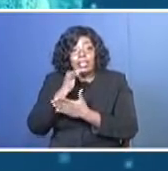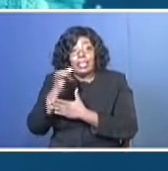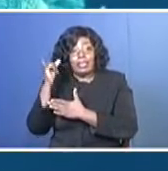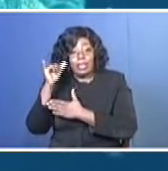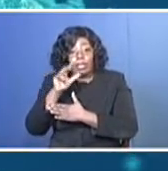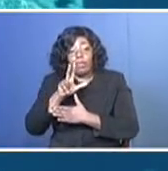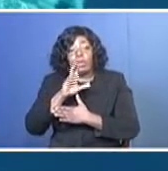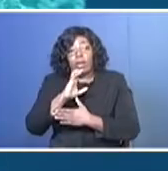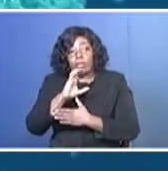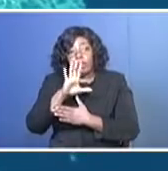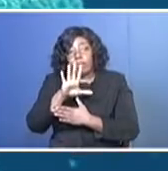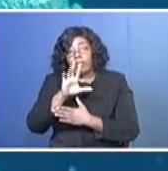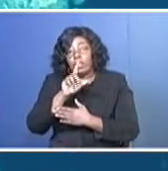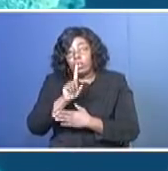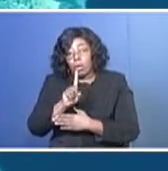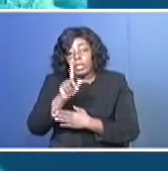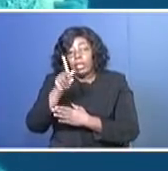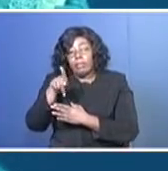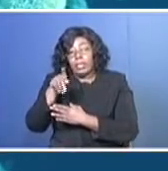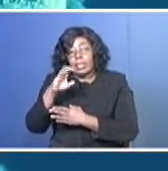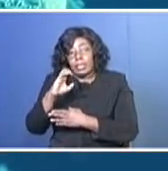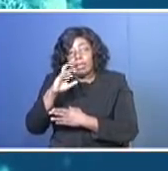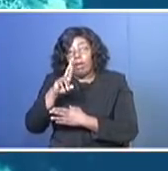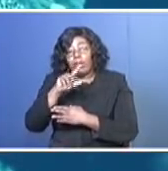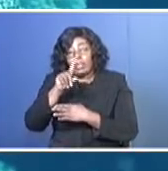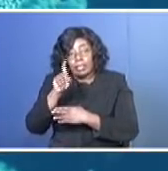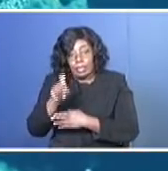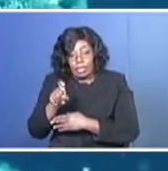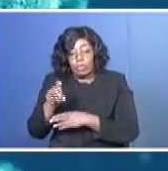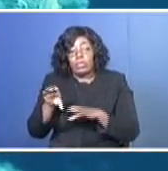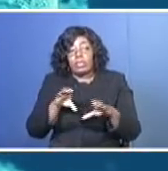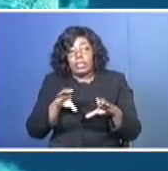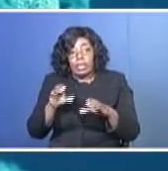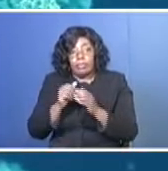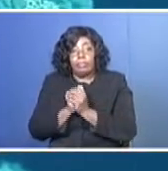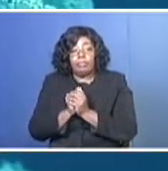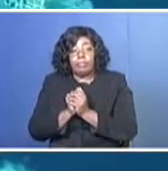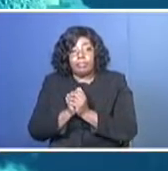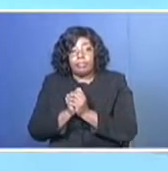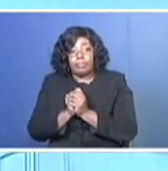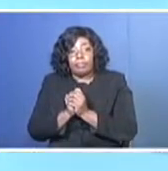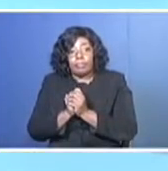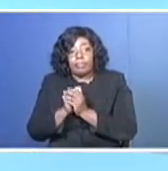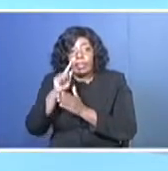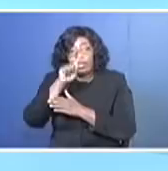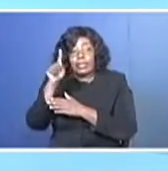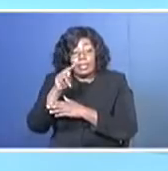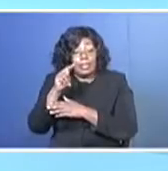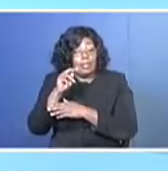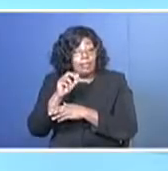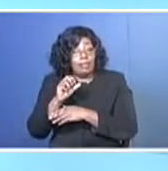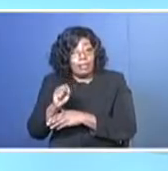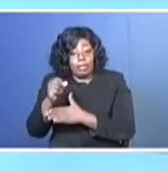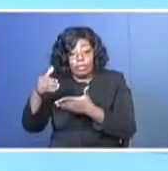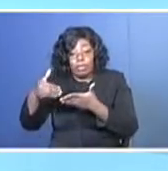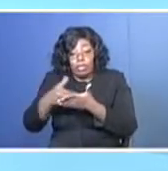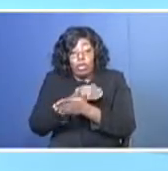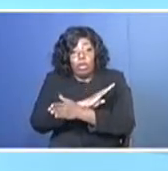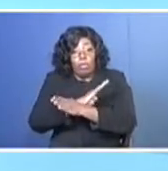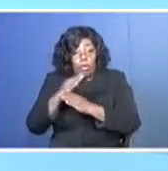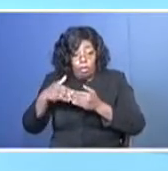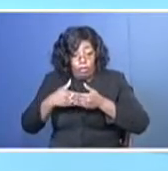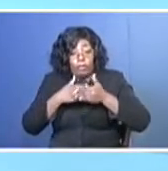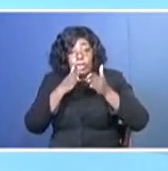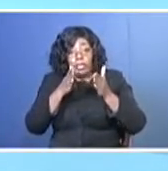and 351 RT-PCR tests were done. The Broadcasting Corporation of the Bahamas' new board of